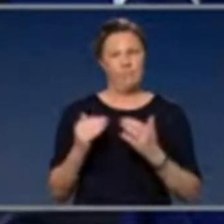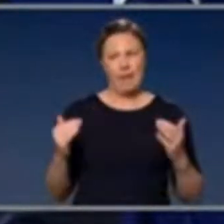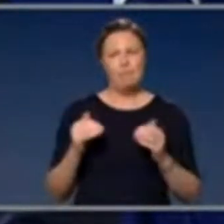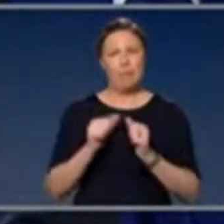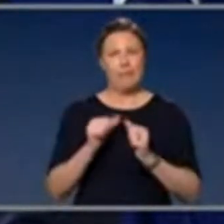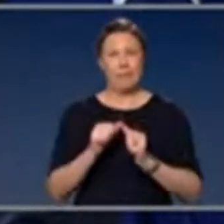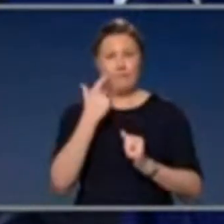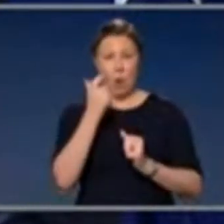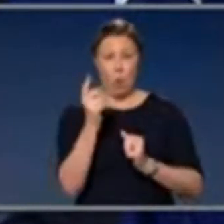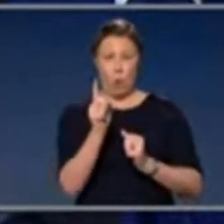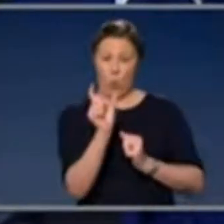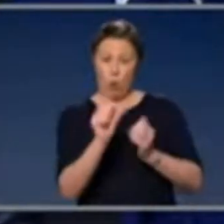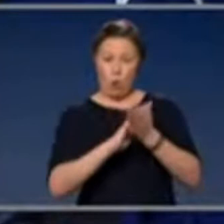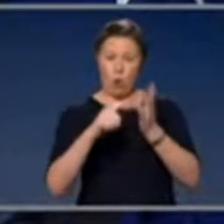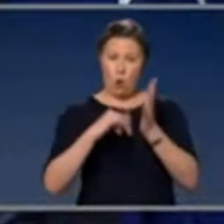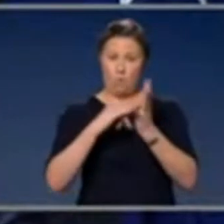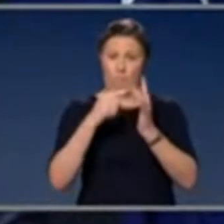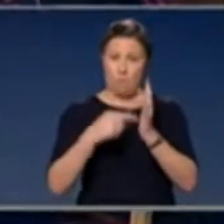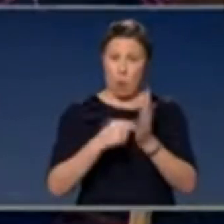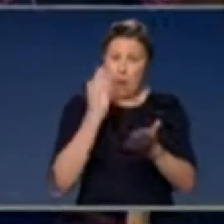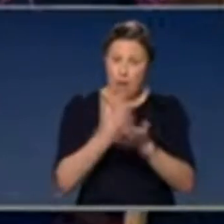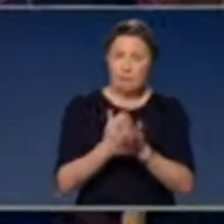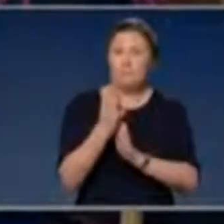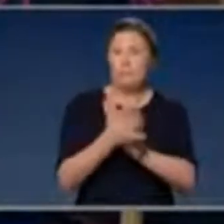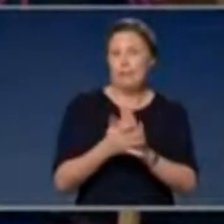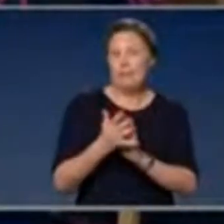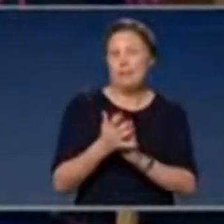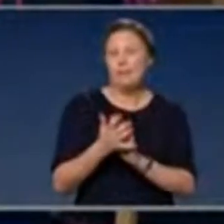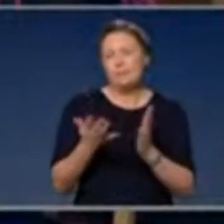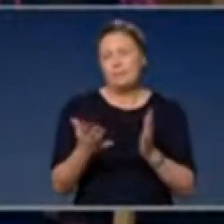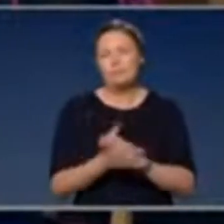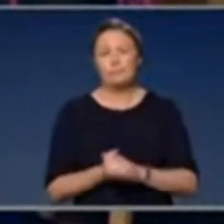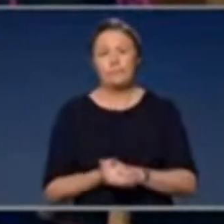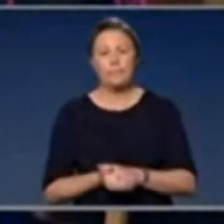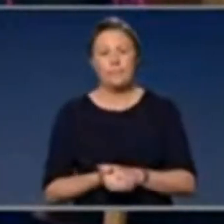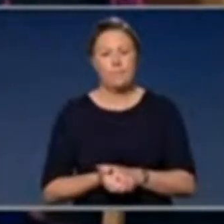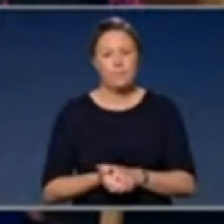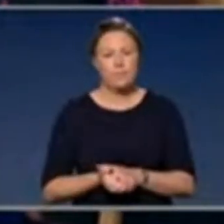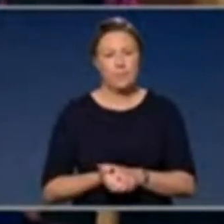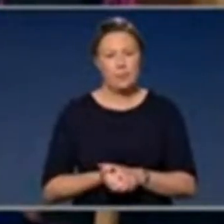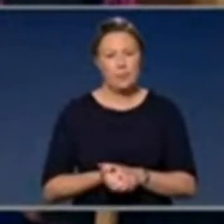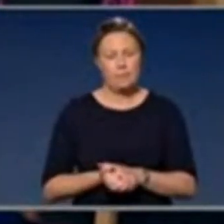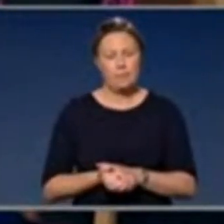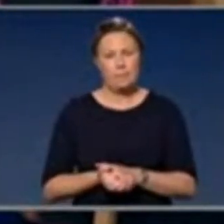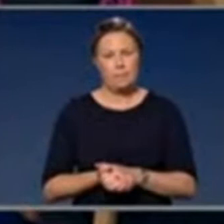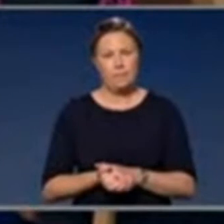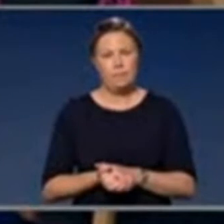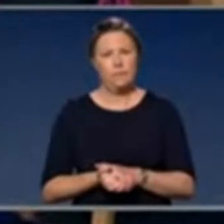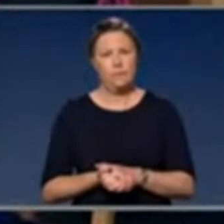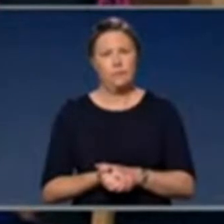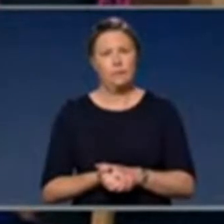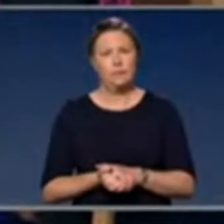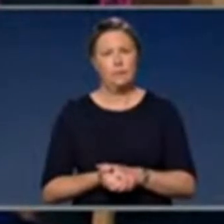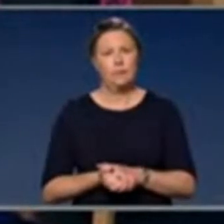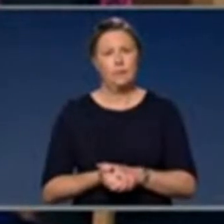clear. Well, shouldn't the aged care minister be sacked for incompetence after his appearance before the Senate this